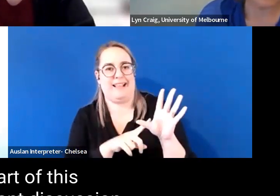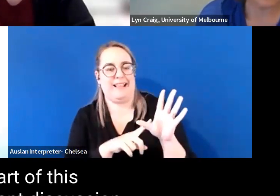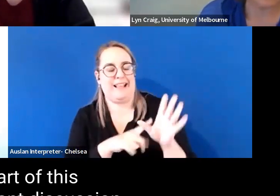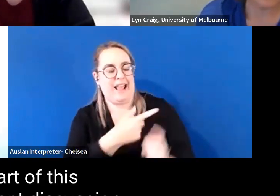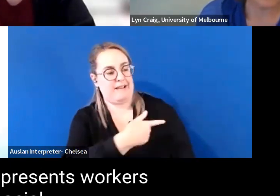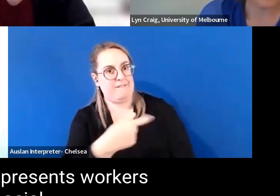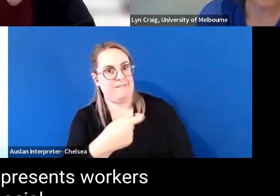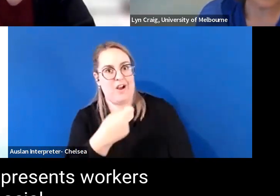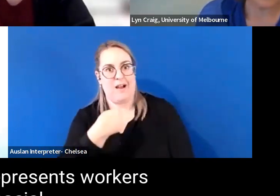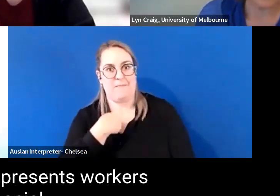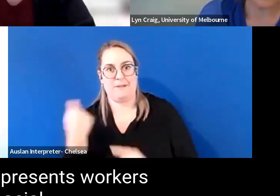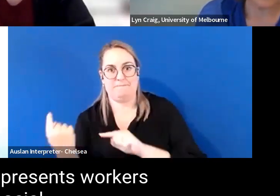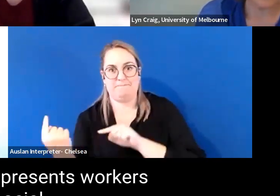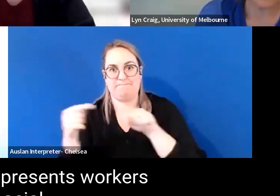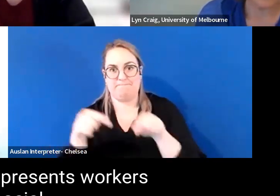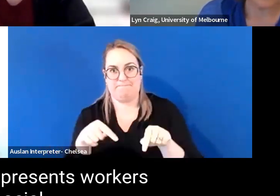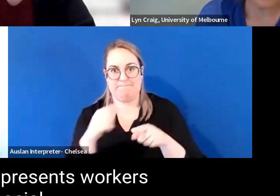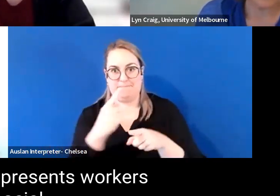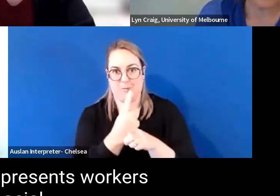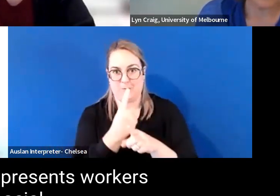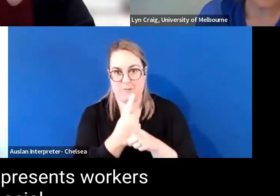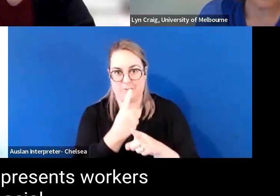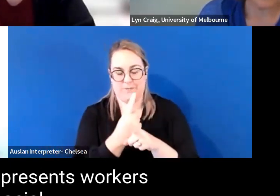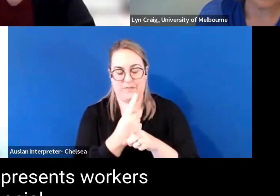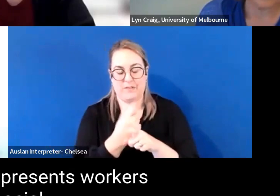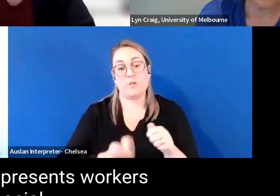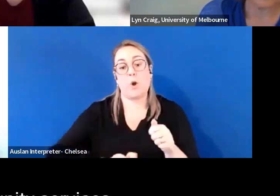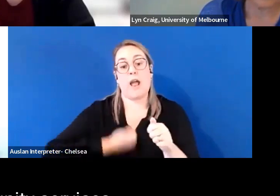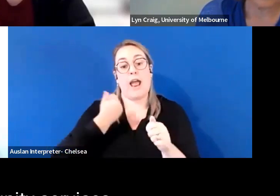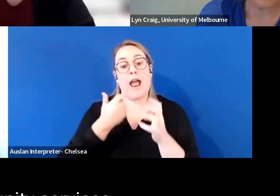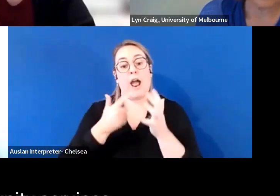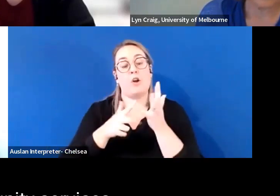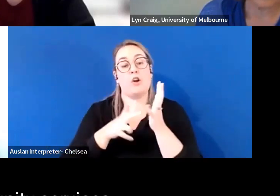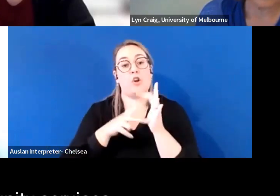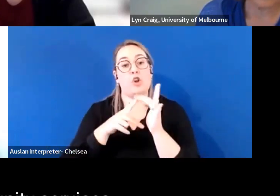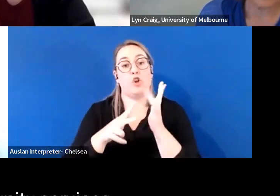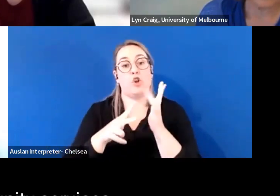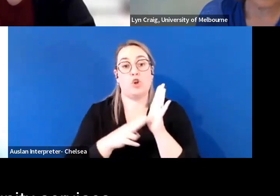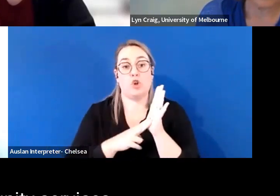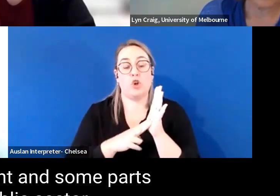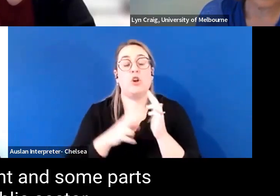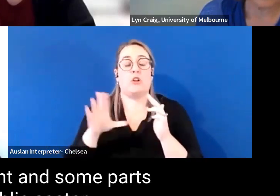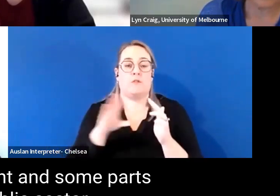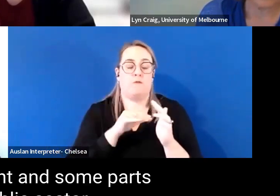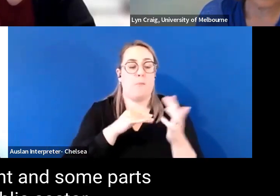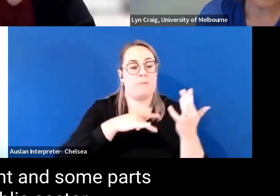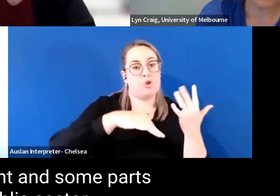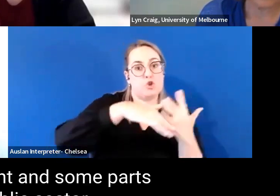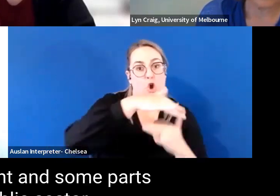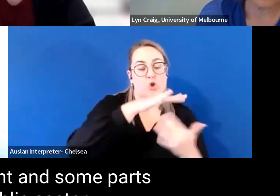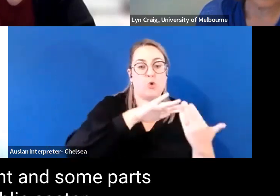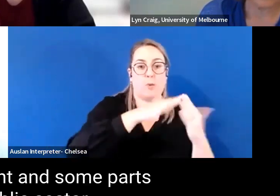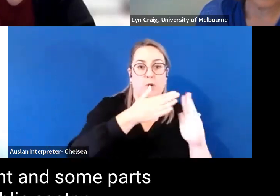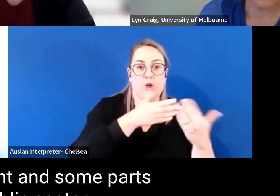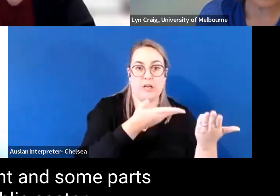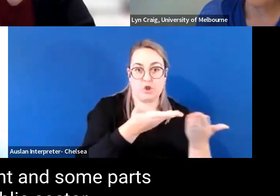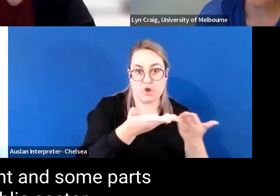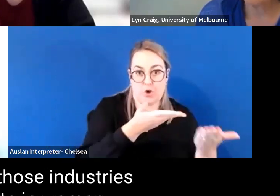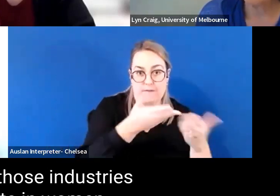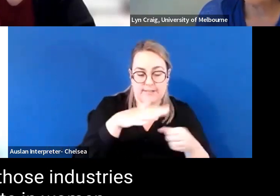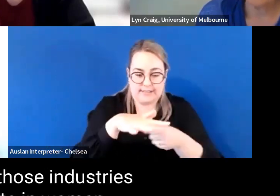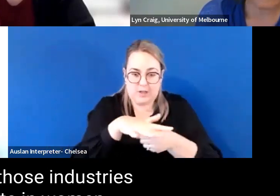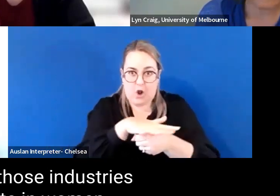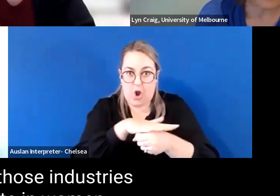important discussion. So our union represents workers in social and community services, local government, and some parts of the public